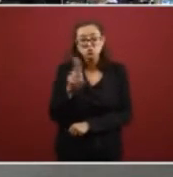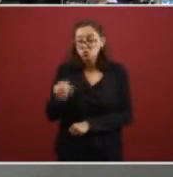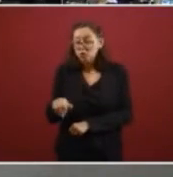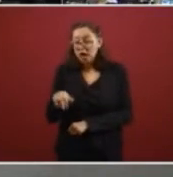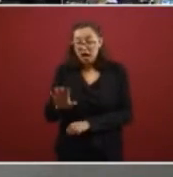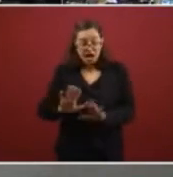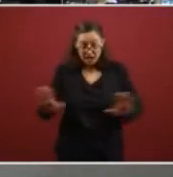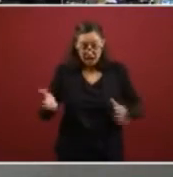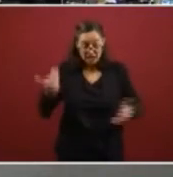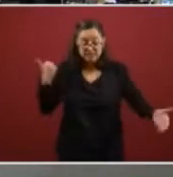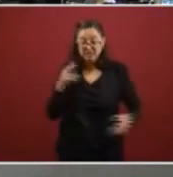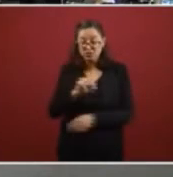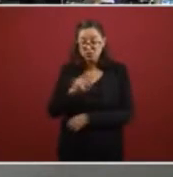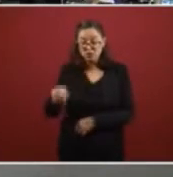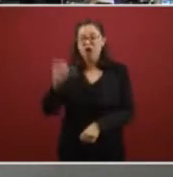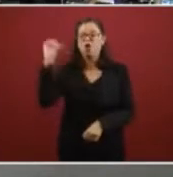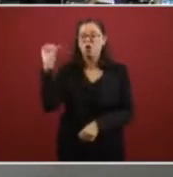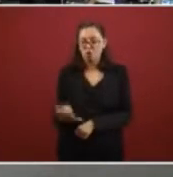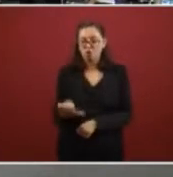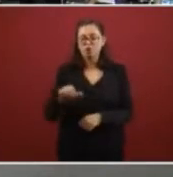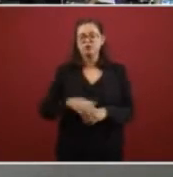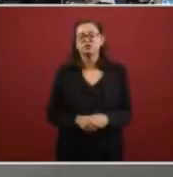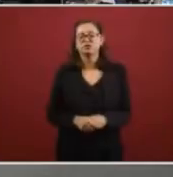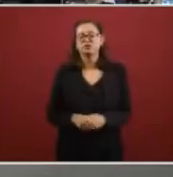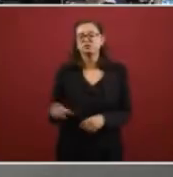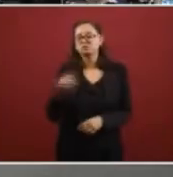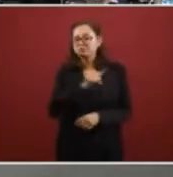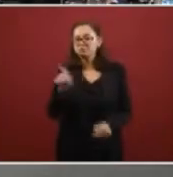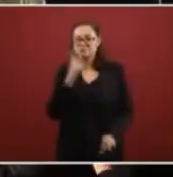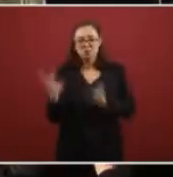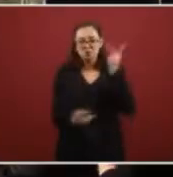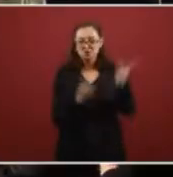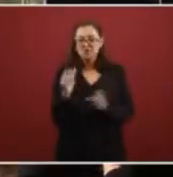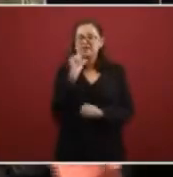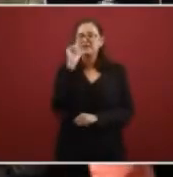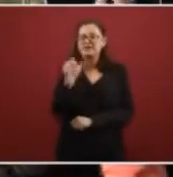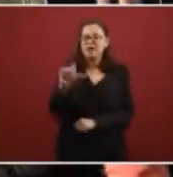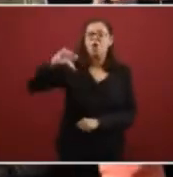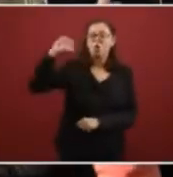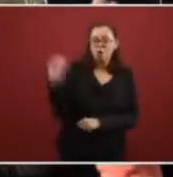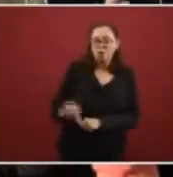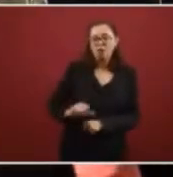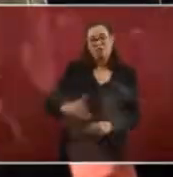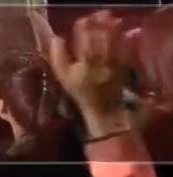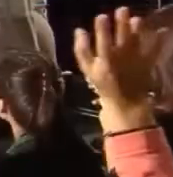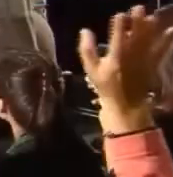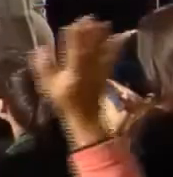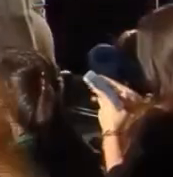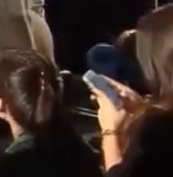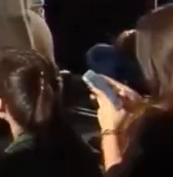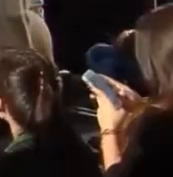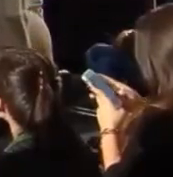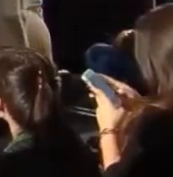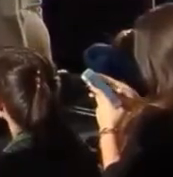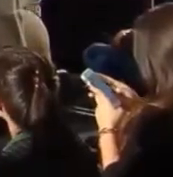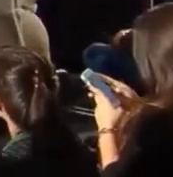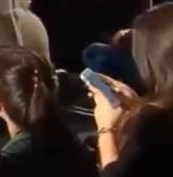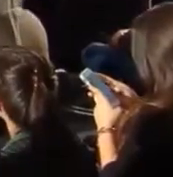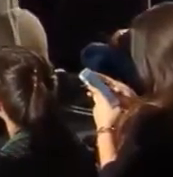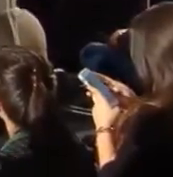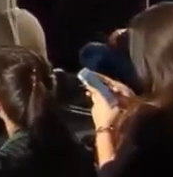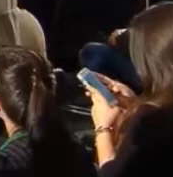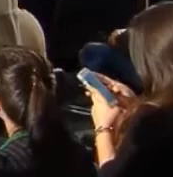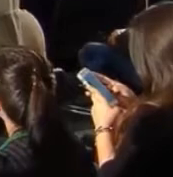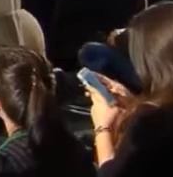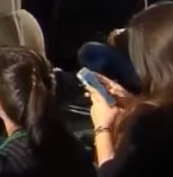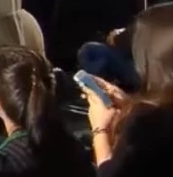So today he's going to ask all the ones that have never talked before. So he wants them to ask questions. Okay, go ahead.